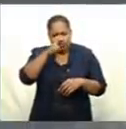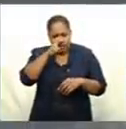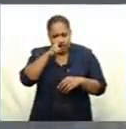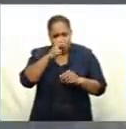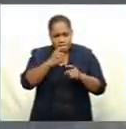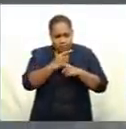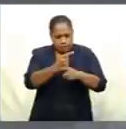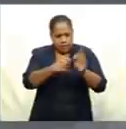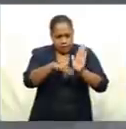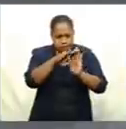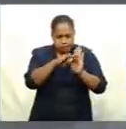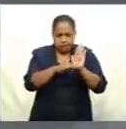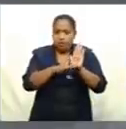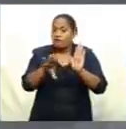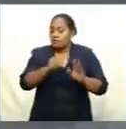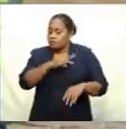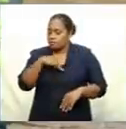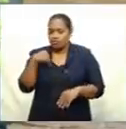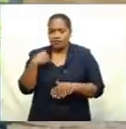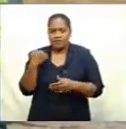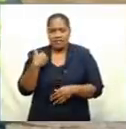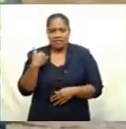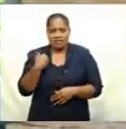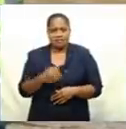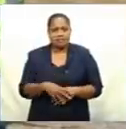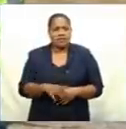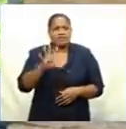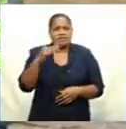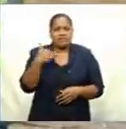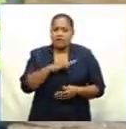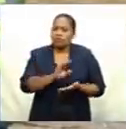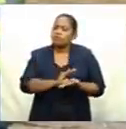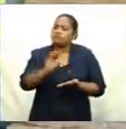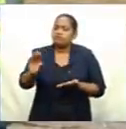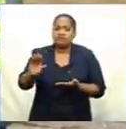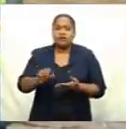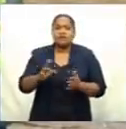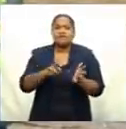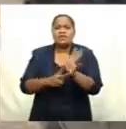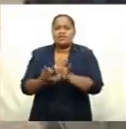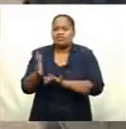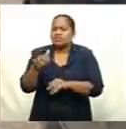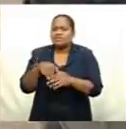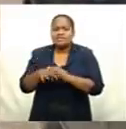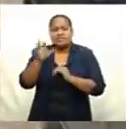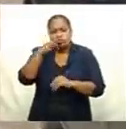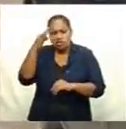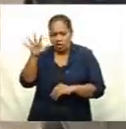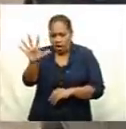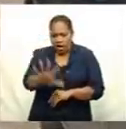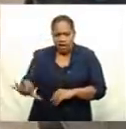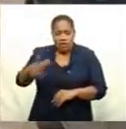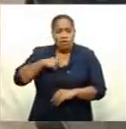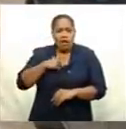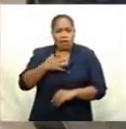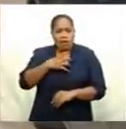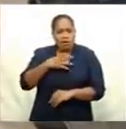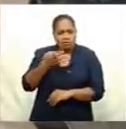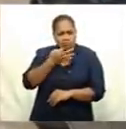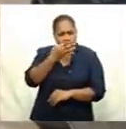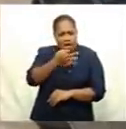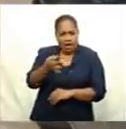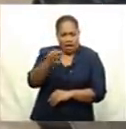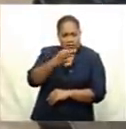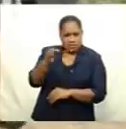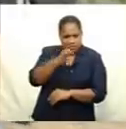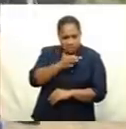500 basic food packs were distributed to the villages in Sigatoka as more requests came in. For the families, it's a